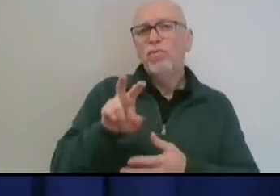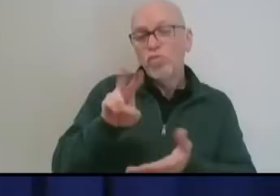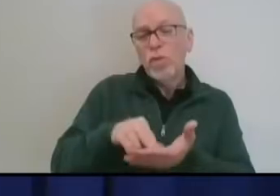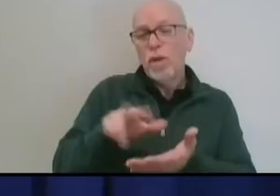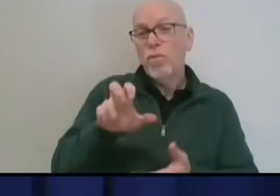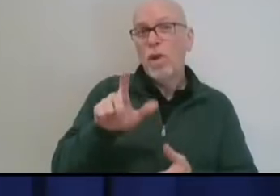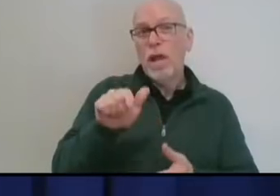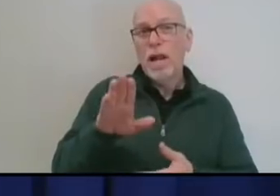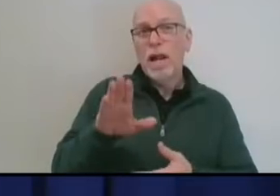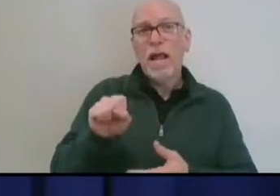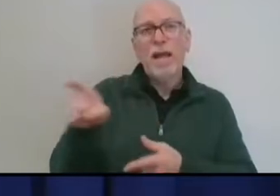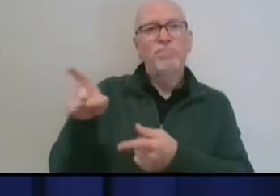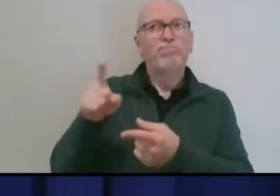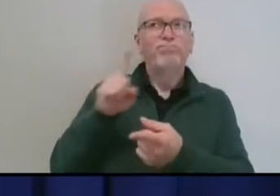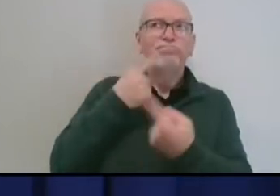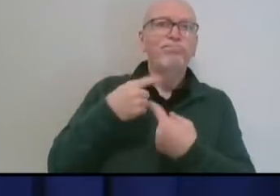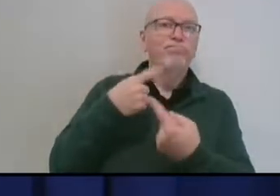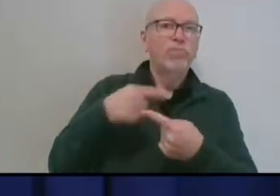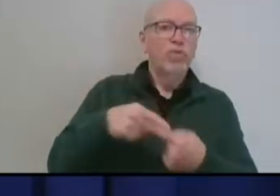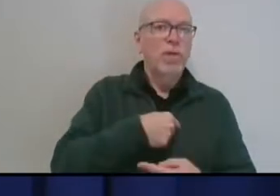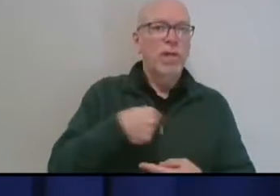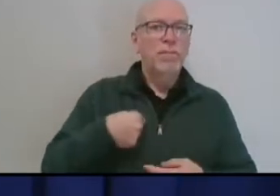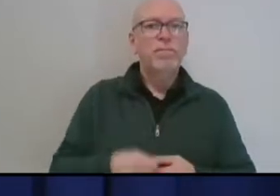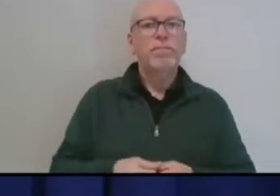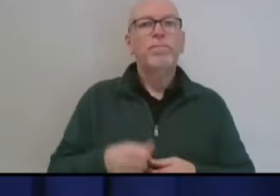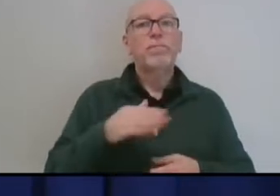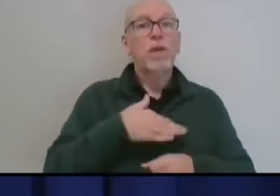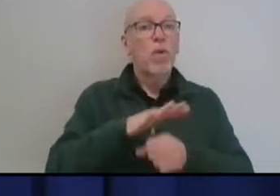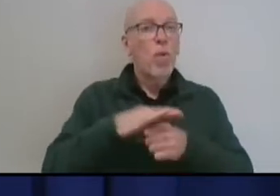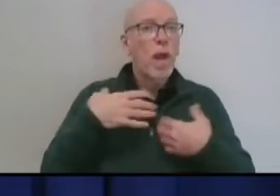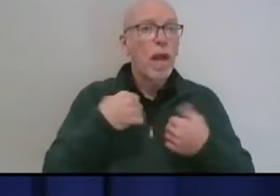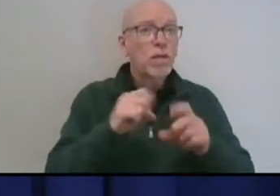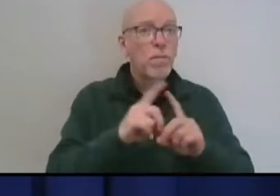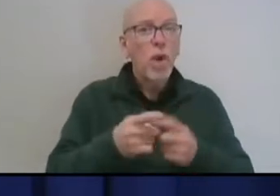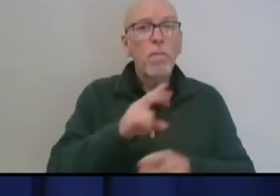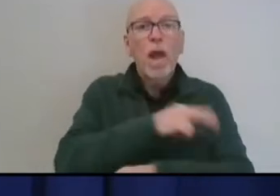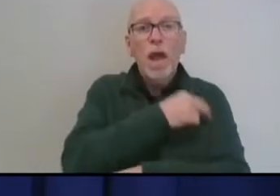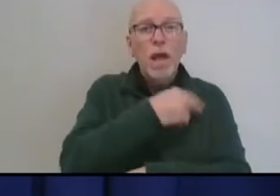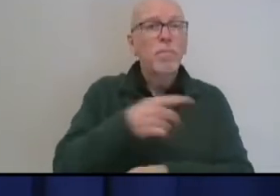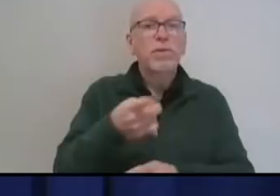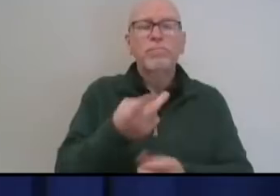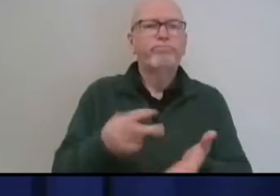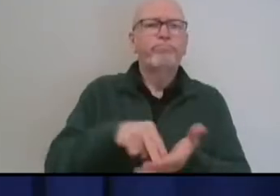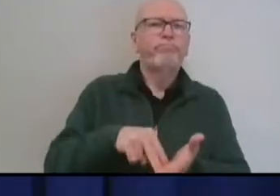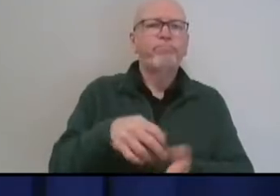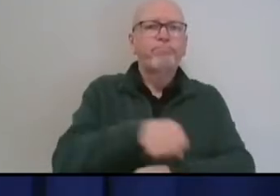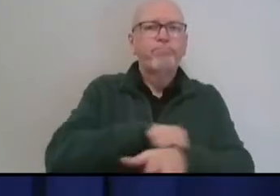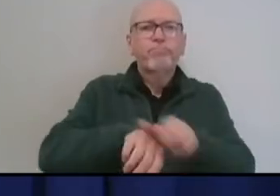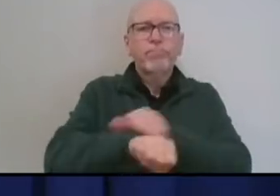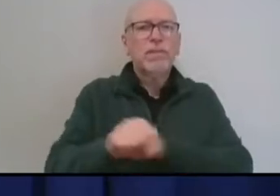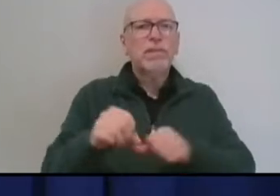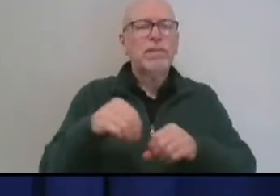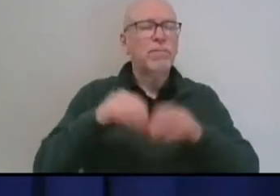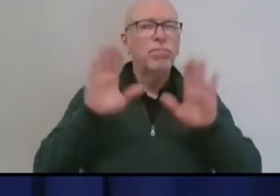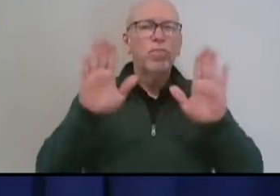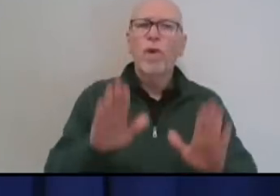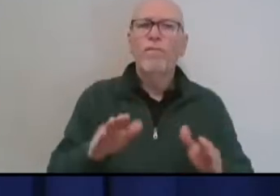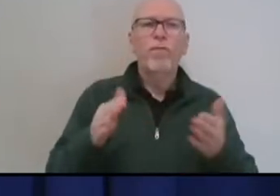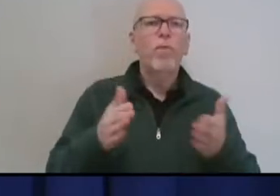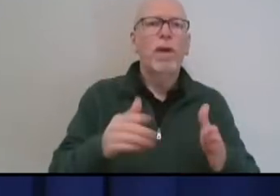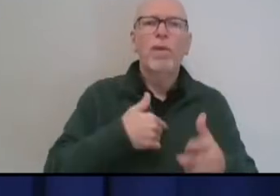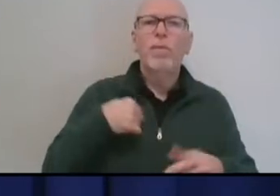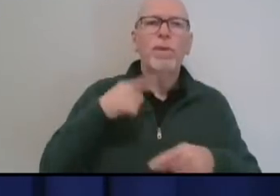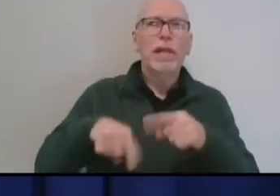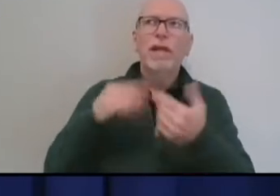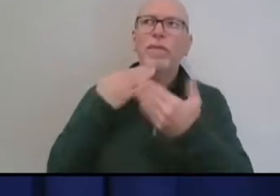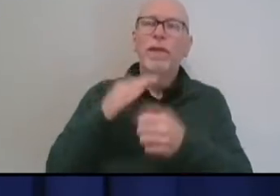their results to us. Our local health departments and hospitals have stepped up in incredible ways, and we cannot thank them enough.